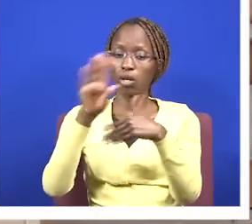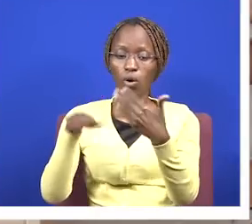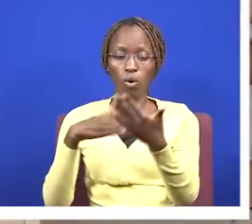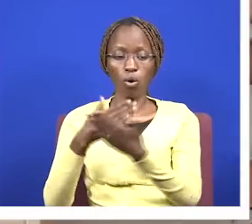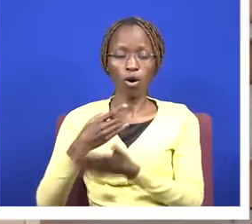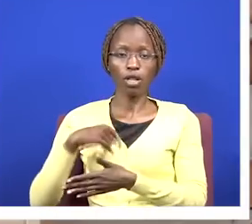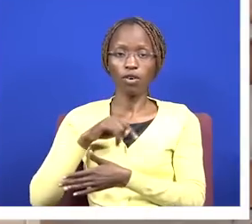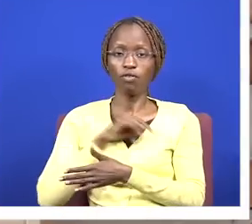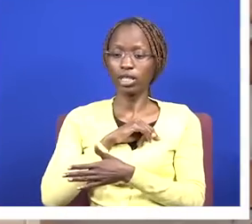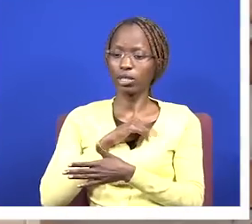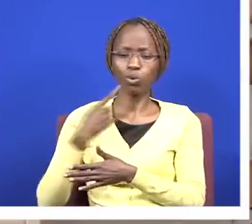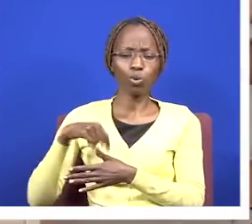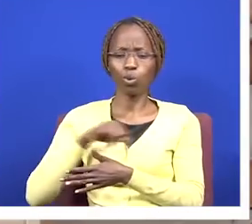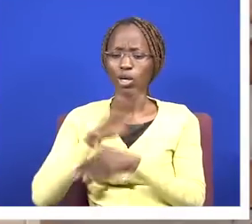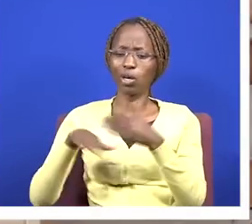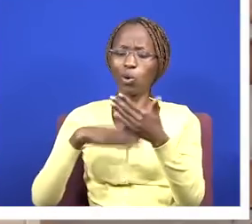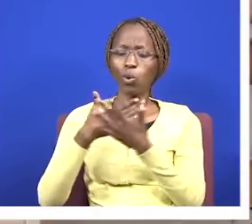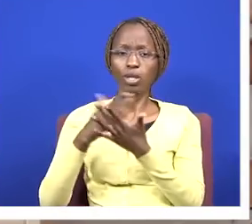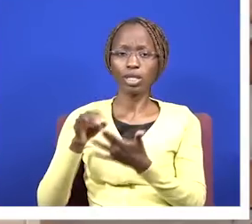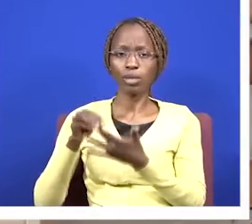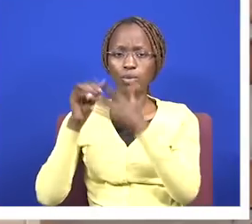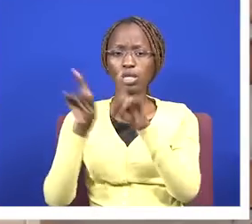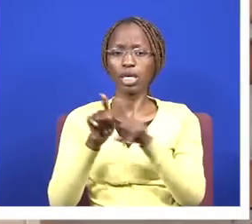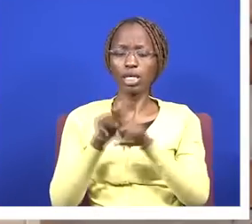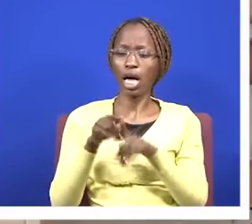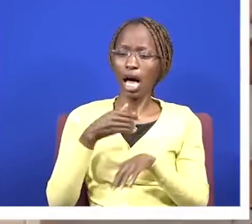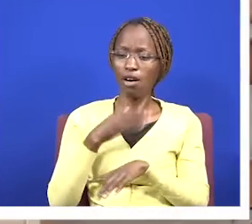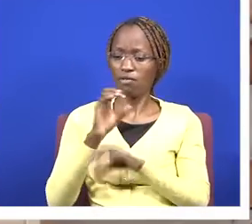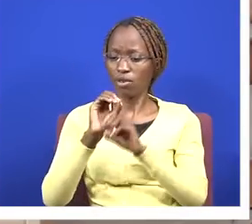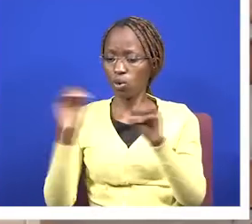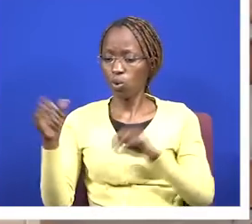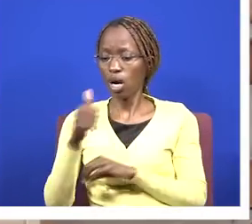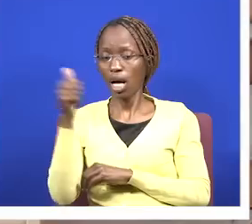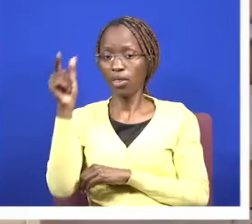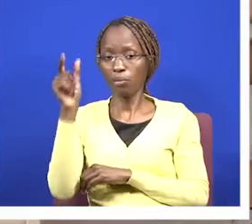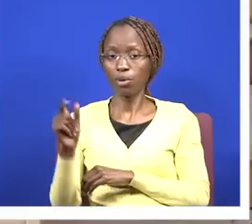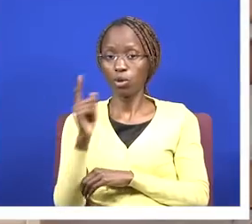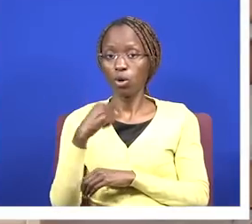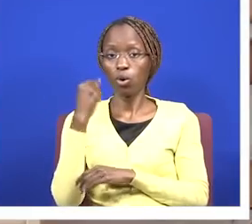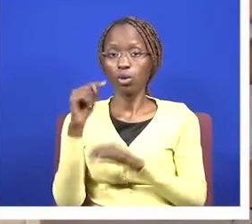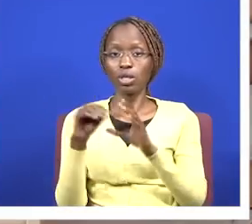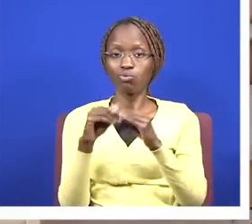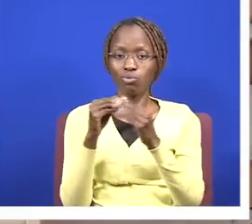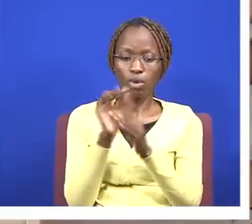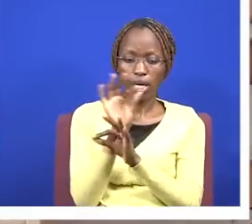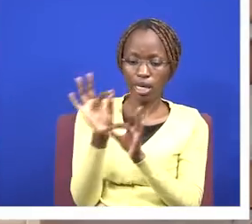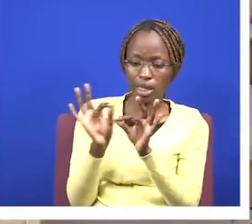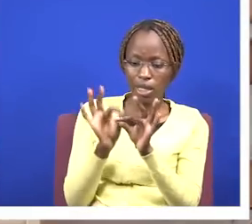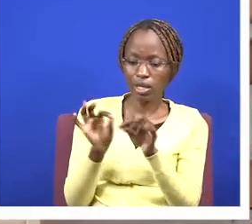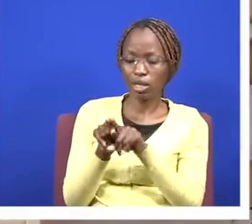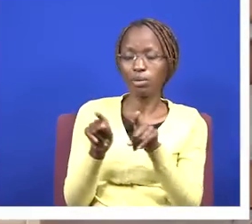very unique. And there is no one else in the world who is created exactly like